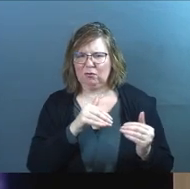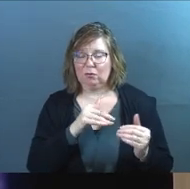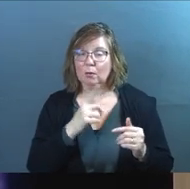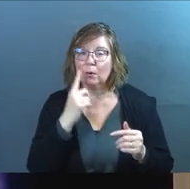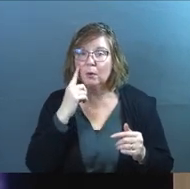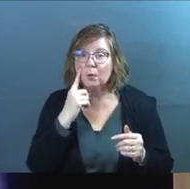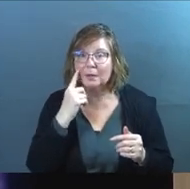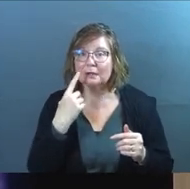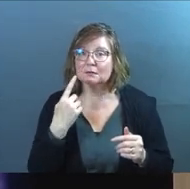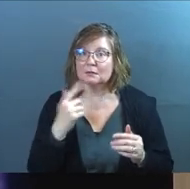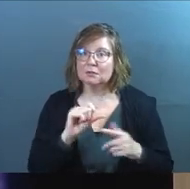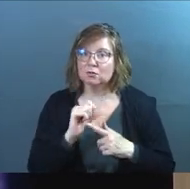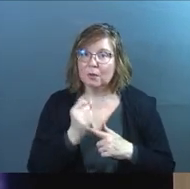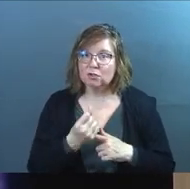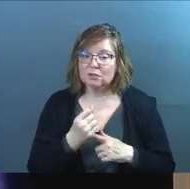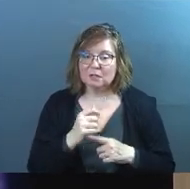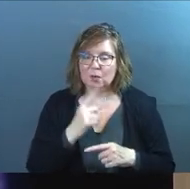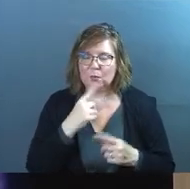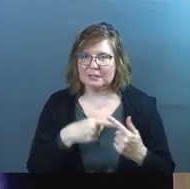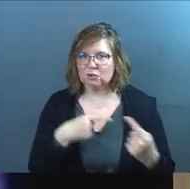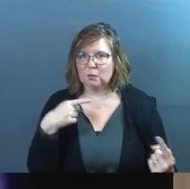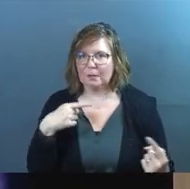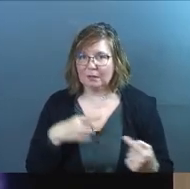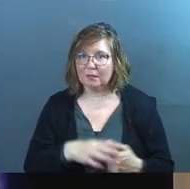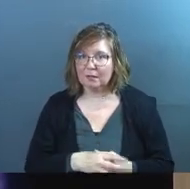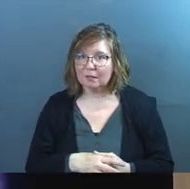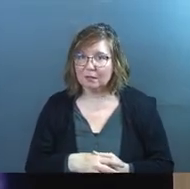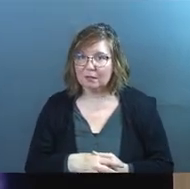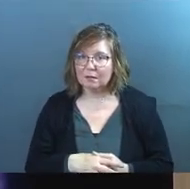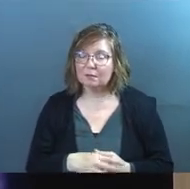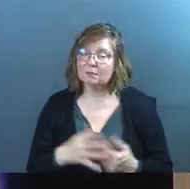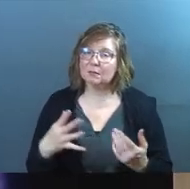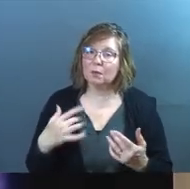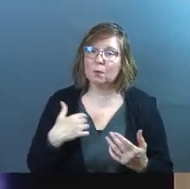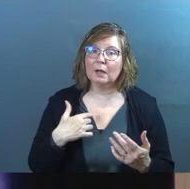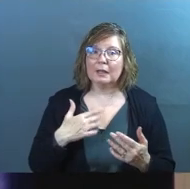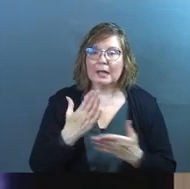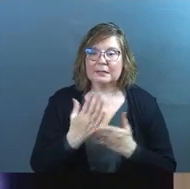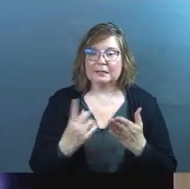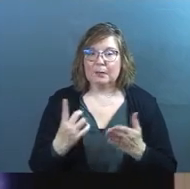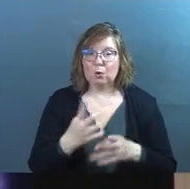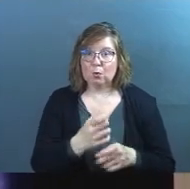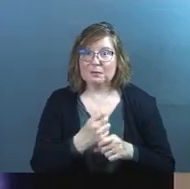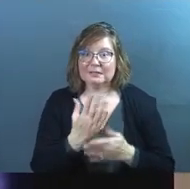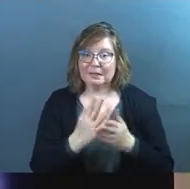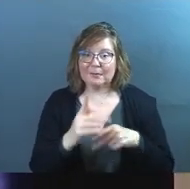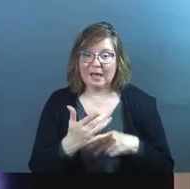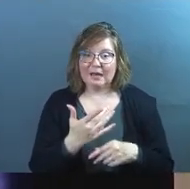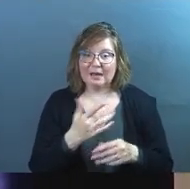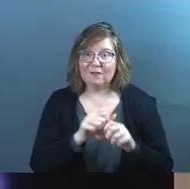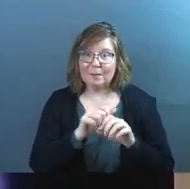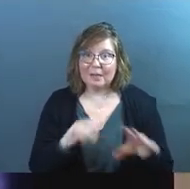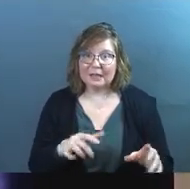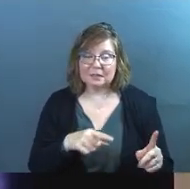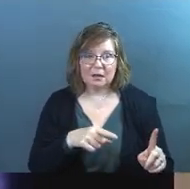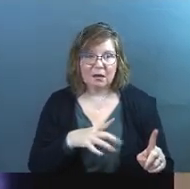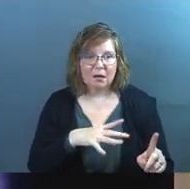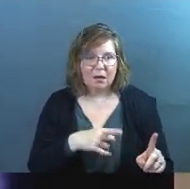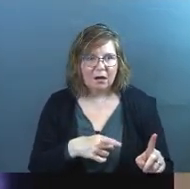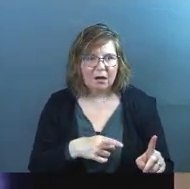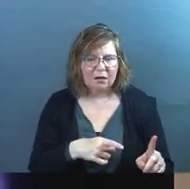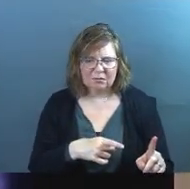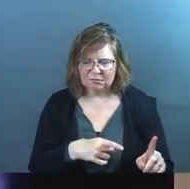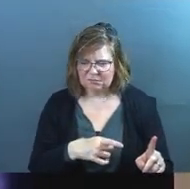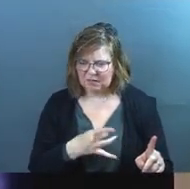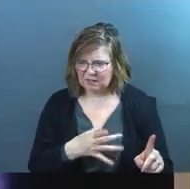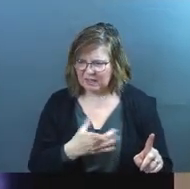when we witness a situation that we disagree with, right? Where maybe somebody receives some kind of favor or blessing and we're like, man, I